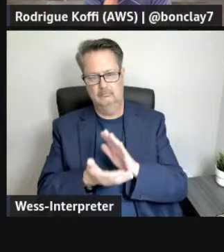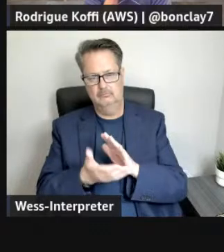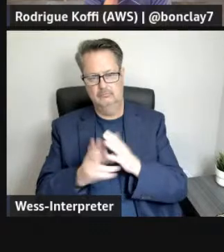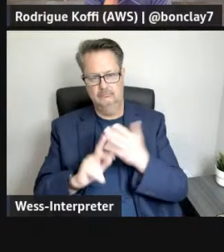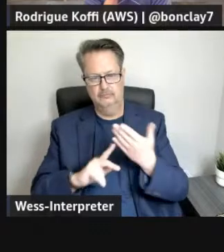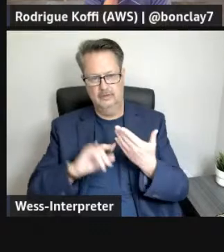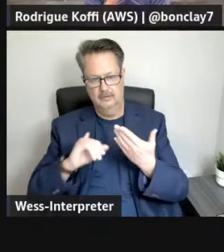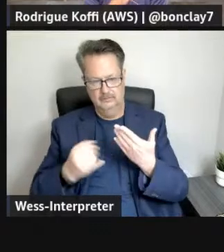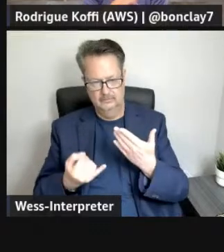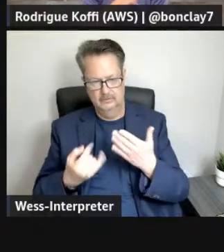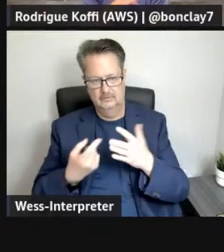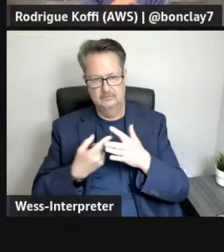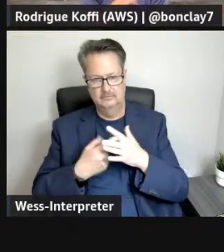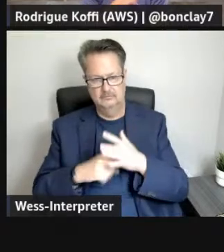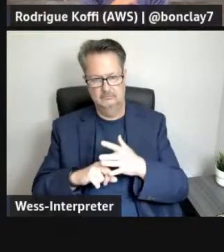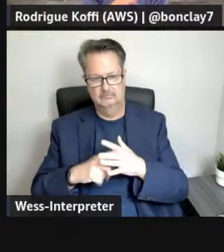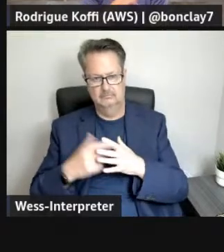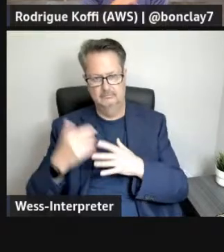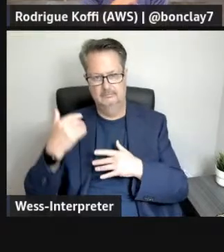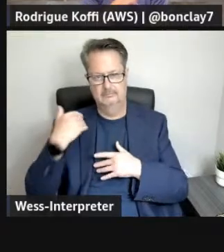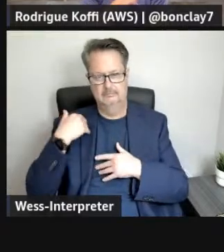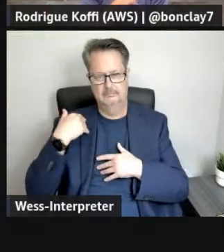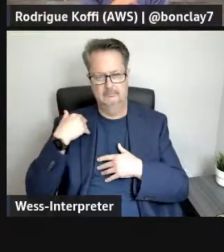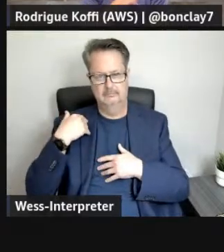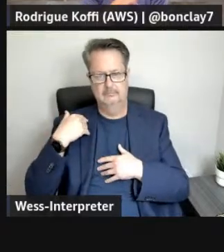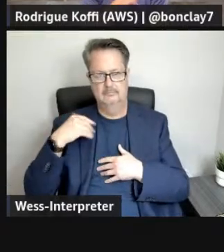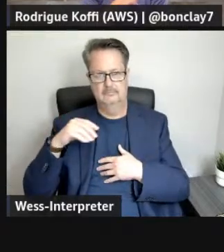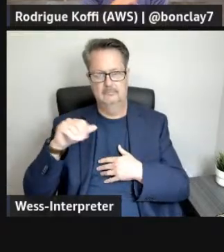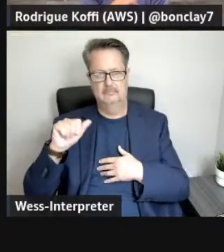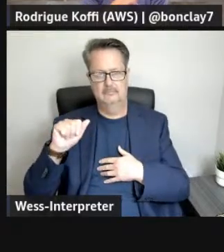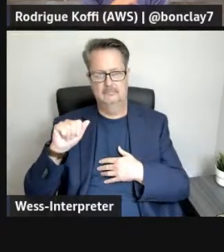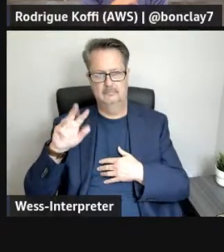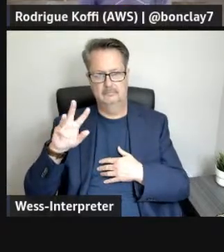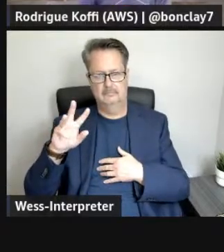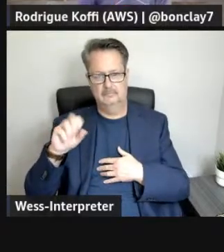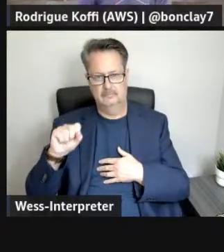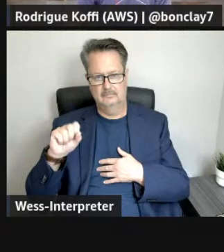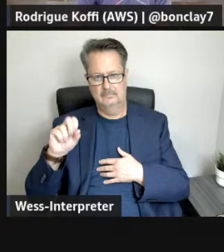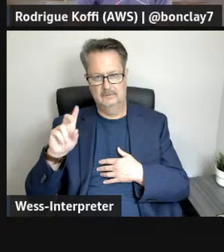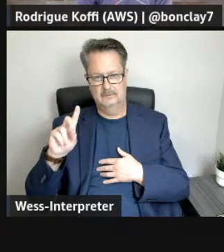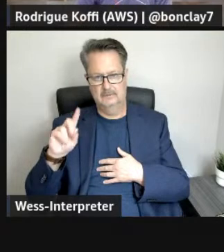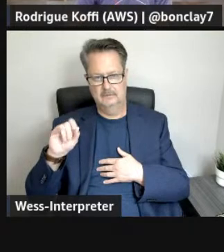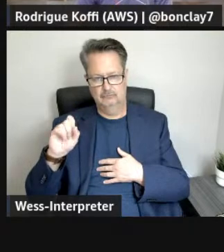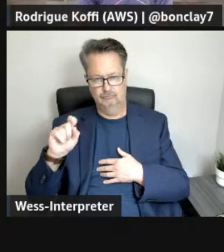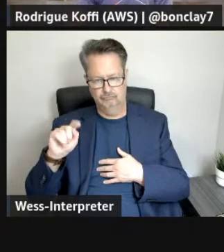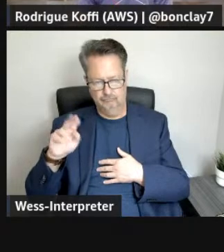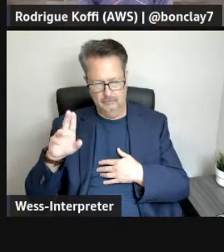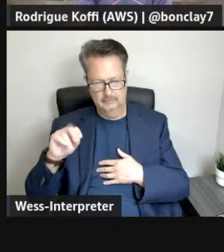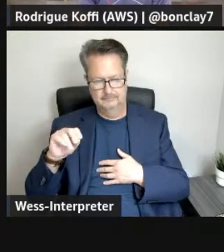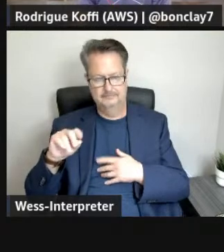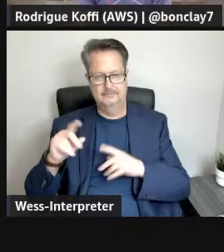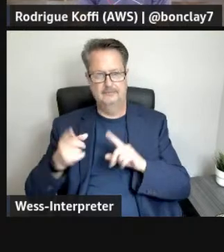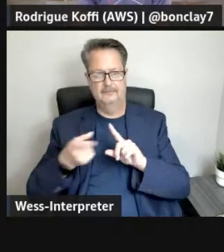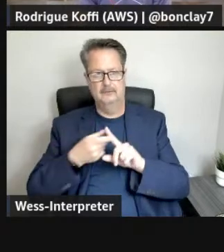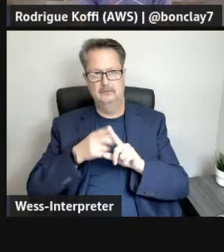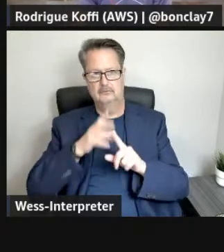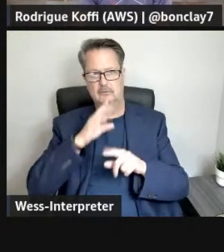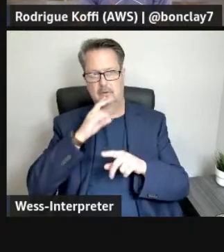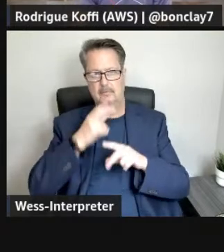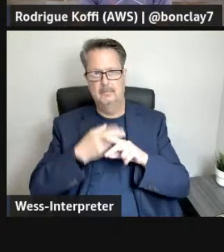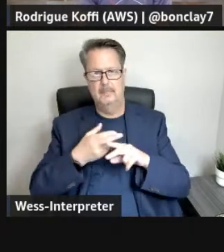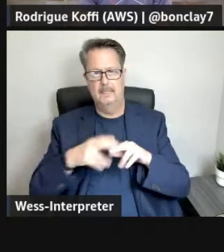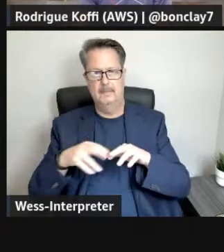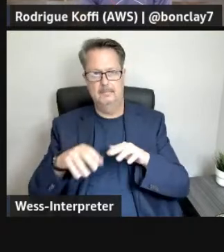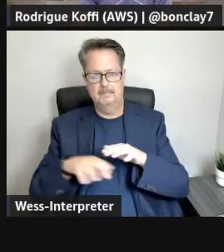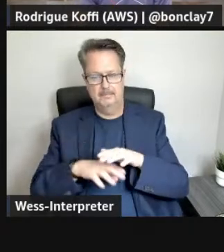few months ago. It's called AWS Observability Accelerator. To get there, let's talk about some of the basic things. We'll level set on